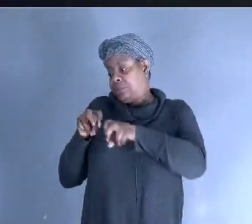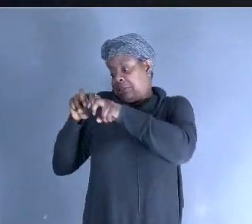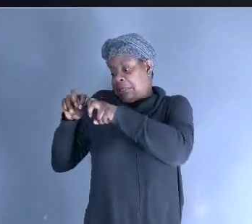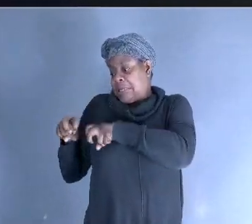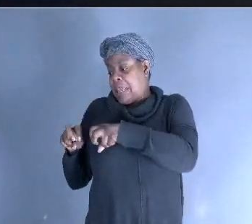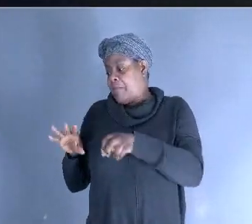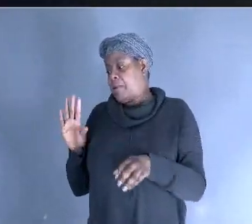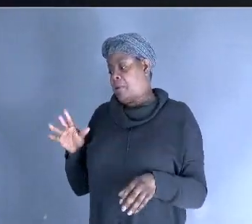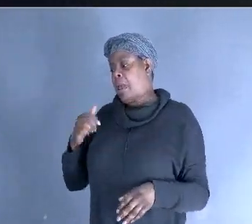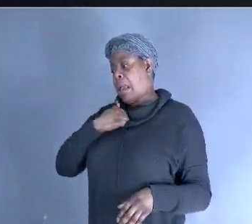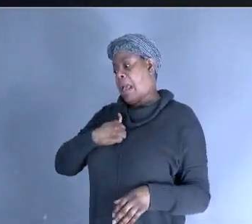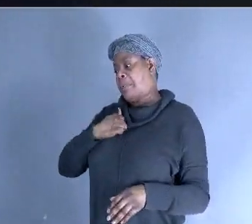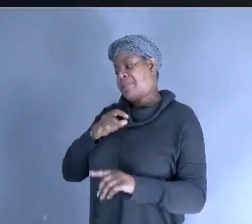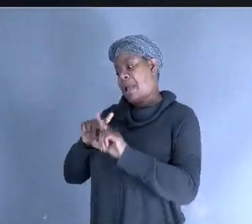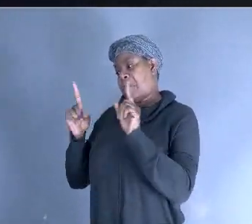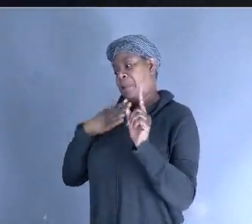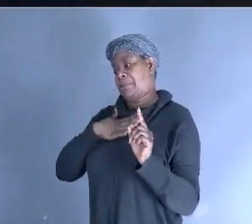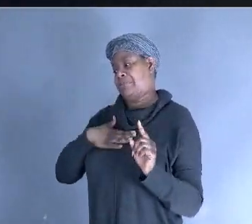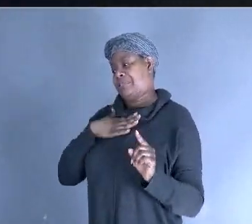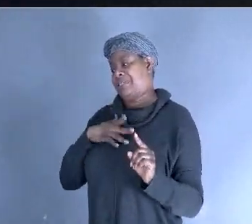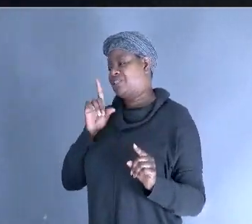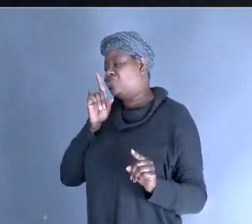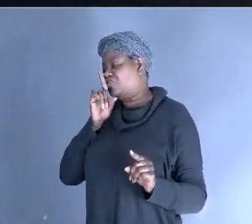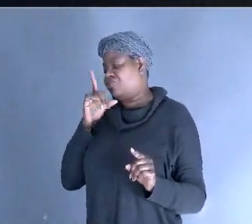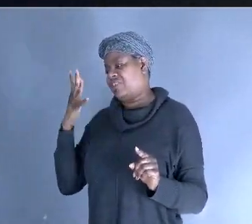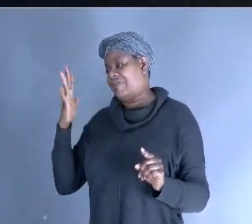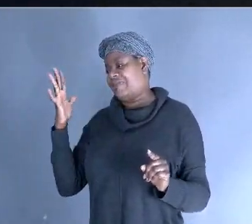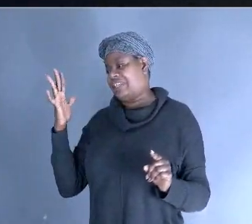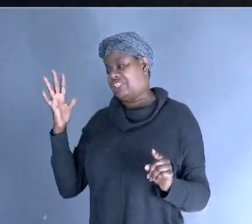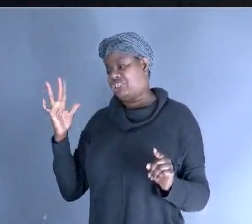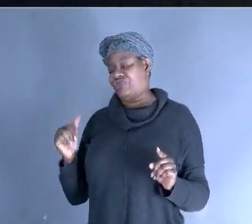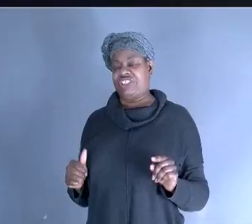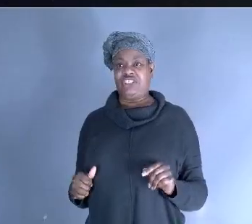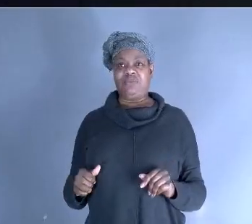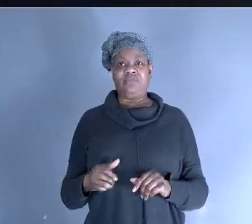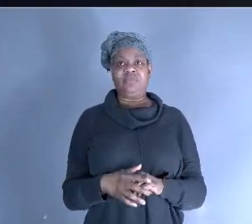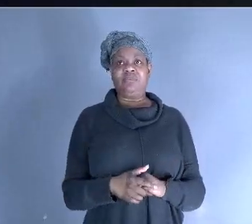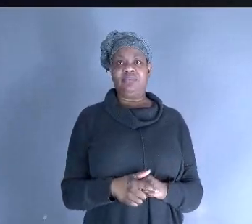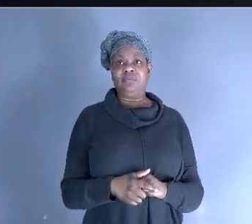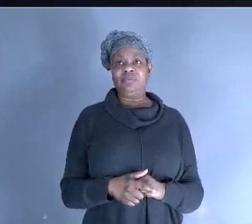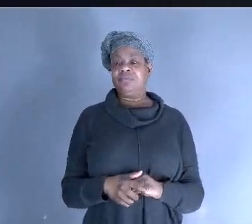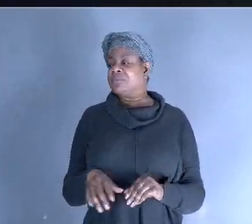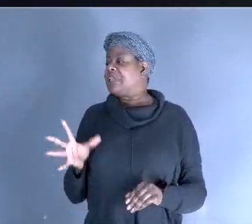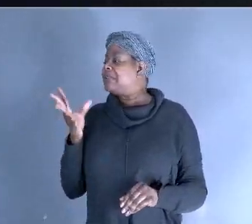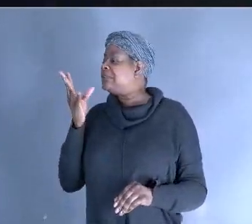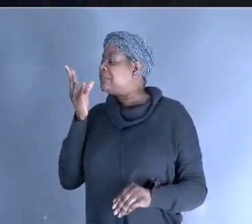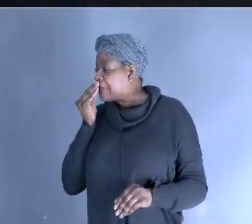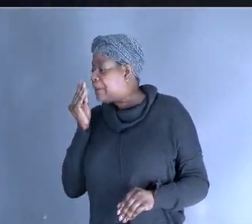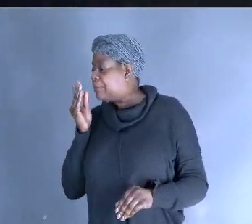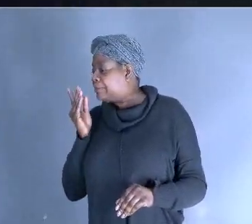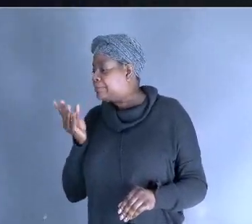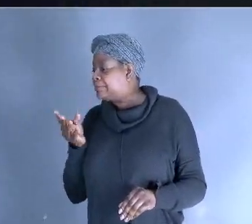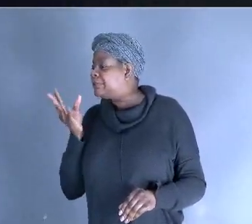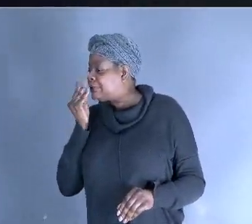if you're sitting next to your wife or your husband and say, I know I'm not supposed to say this. But shut up.